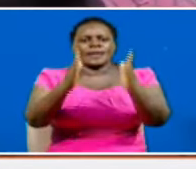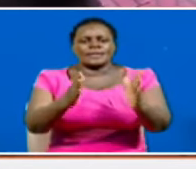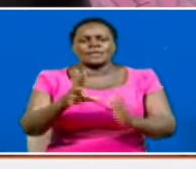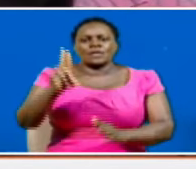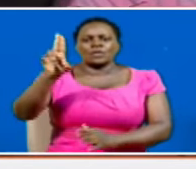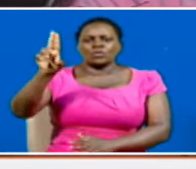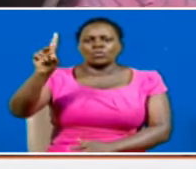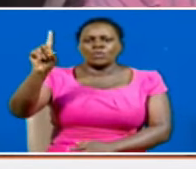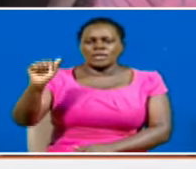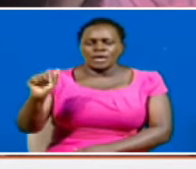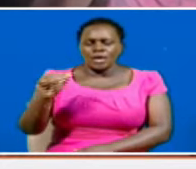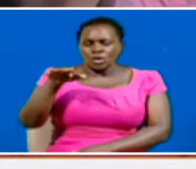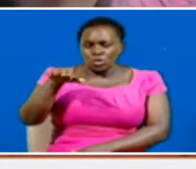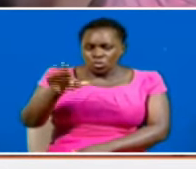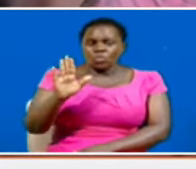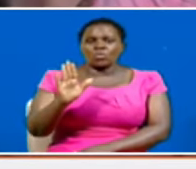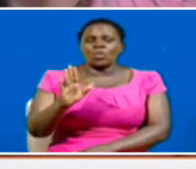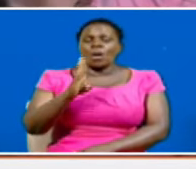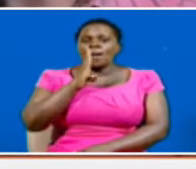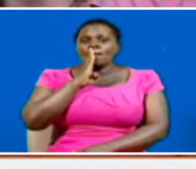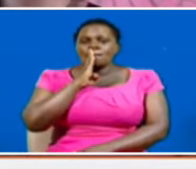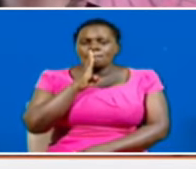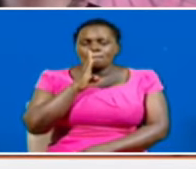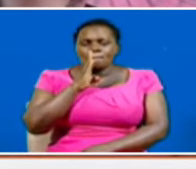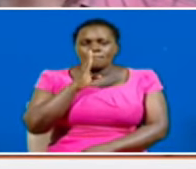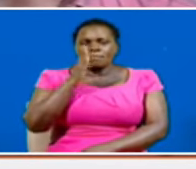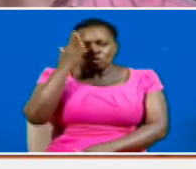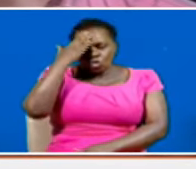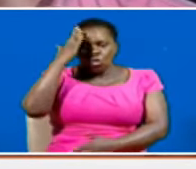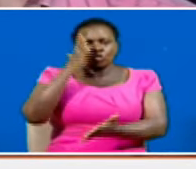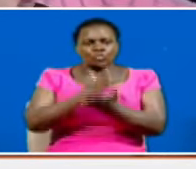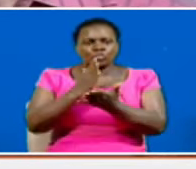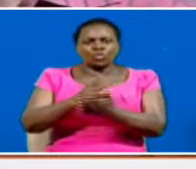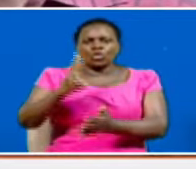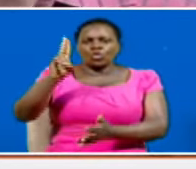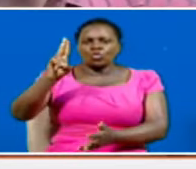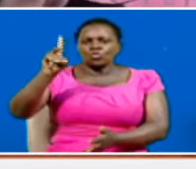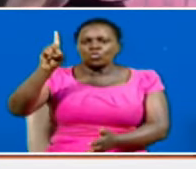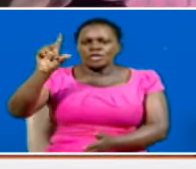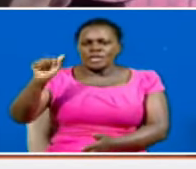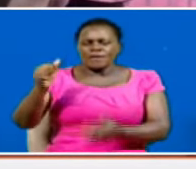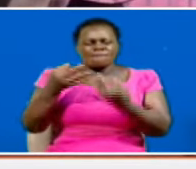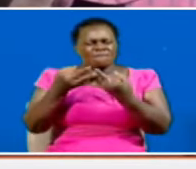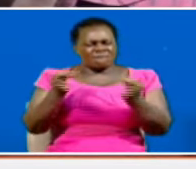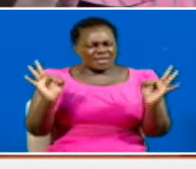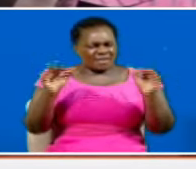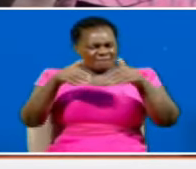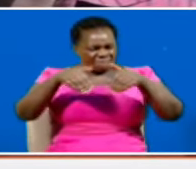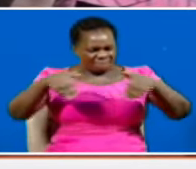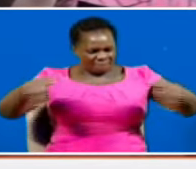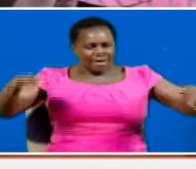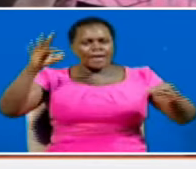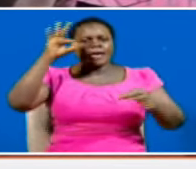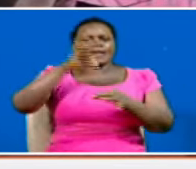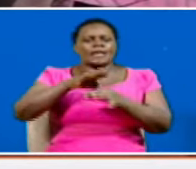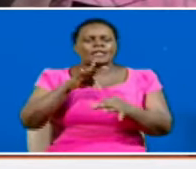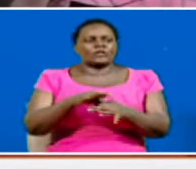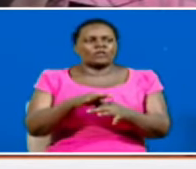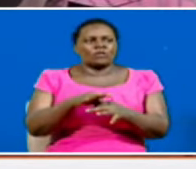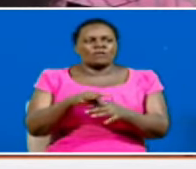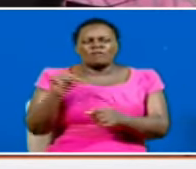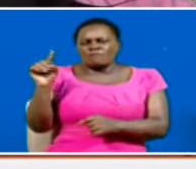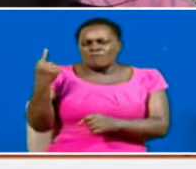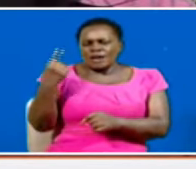UDA kwamba muwe na hakikisho kwamba UDA ndio kuwa na free and fair elections. These are going to be the